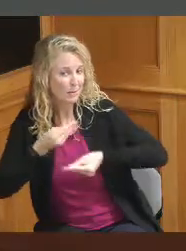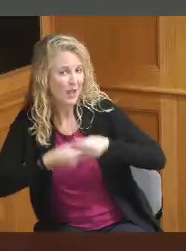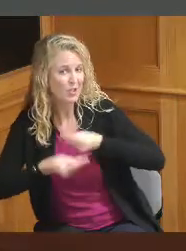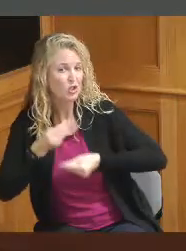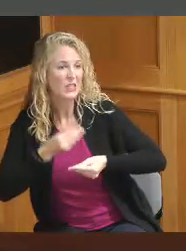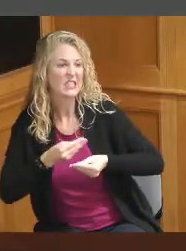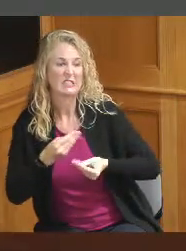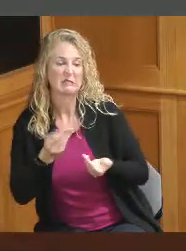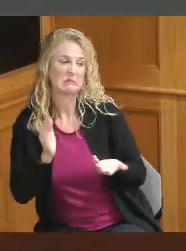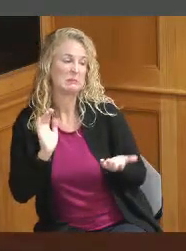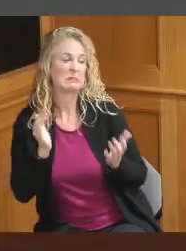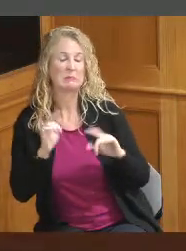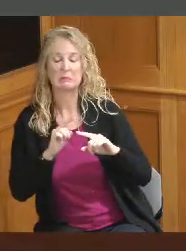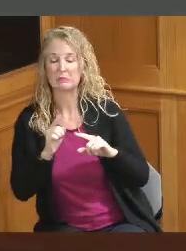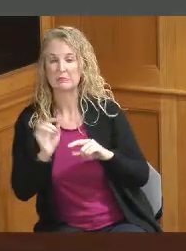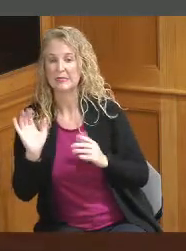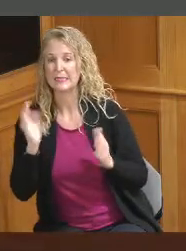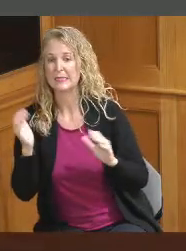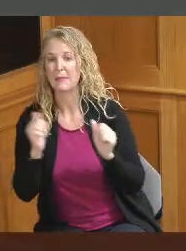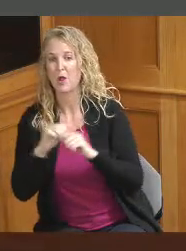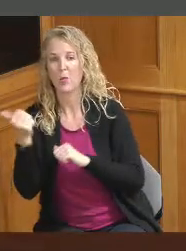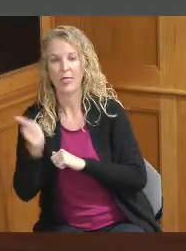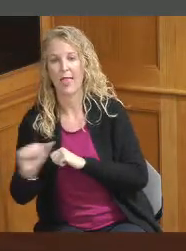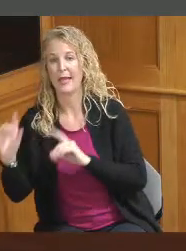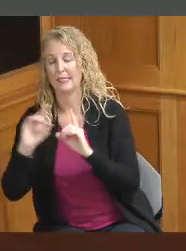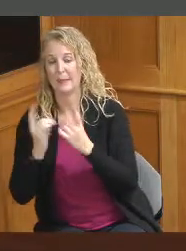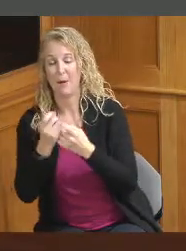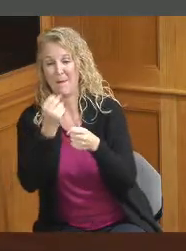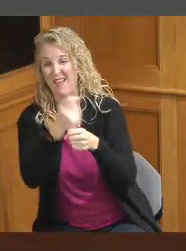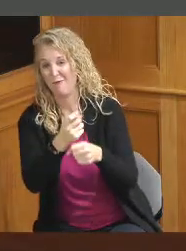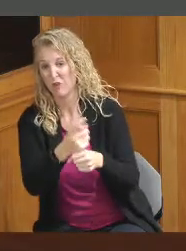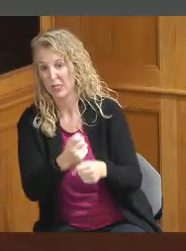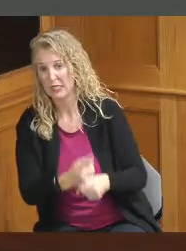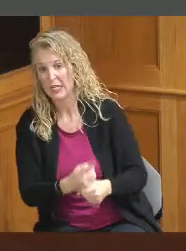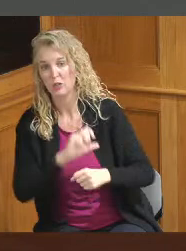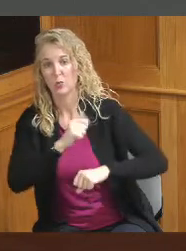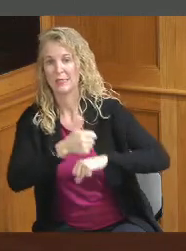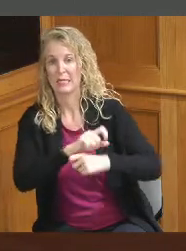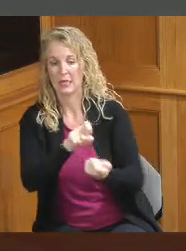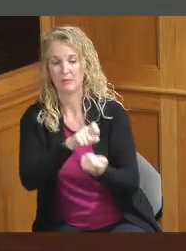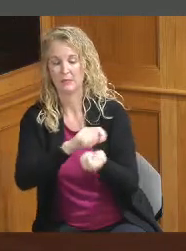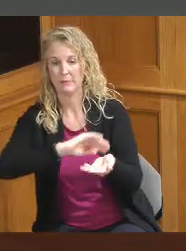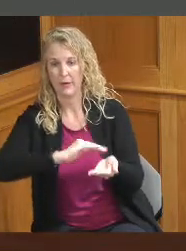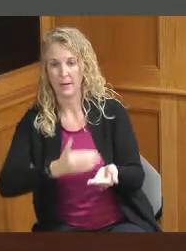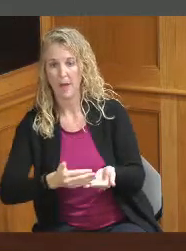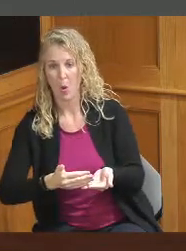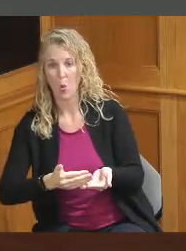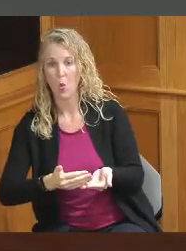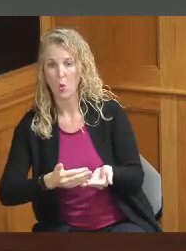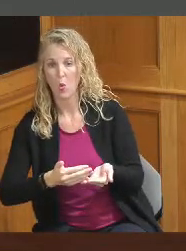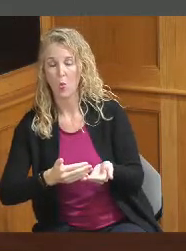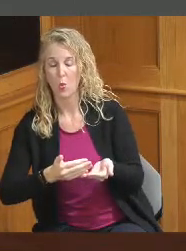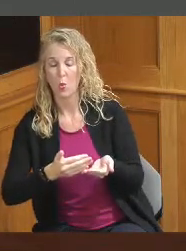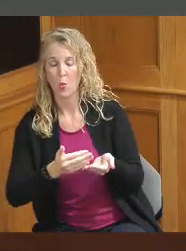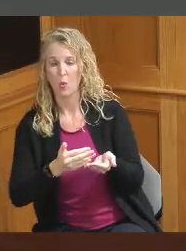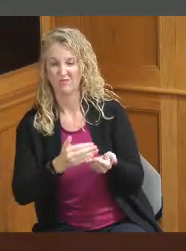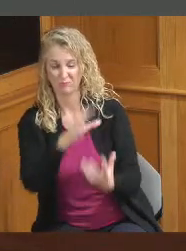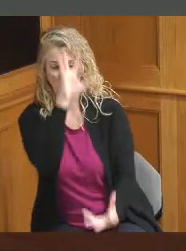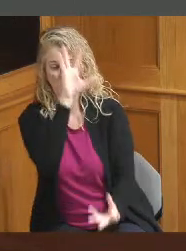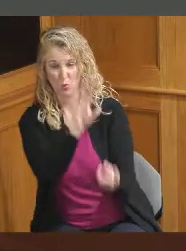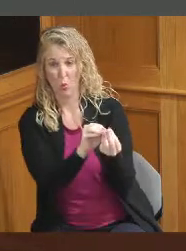any other department, where on an annual basis, we budget a given amount. Mm-hmm. It's in